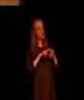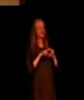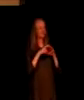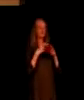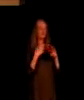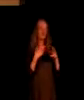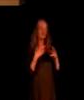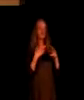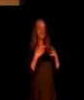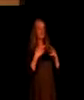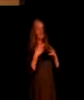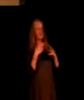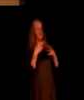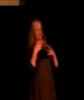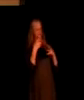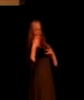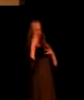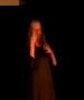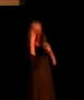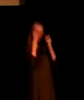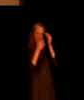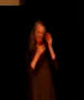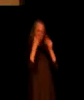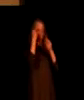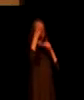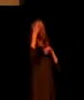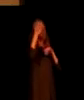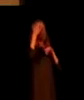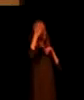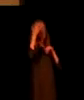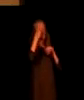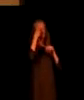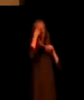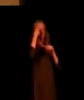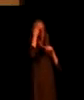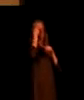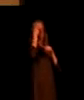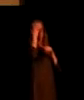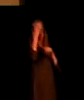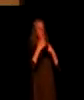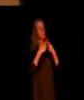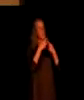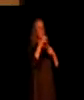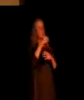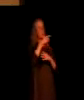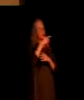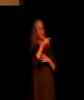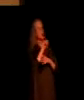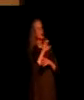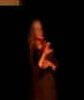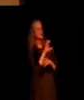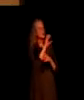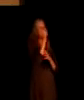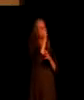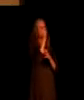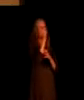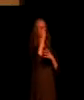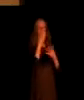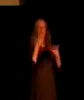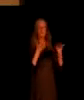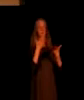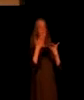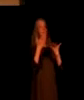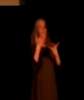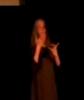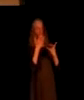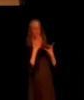absolutely brain-melting lectures on optics theory, of how you get, you